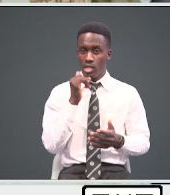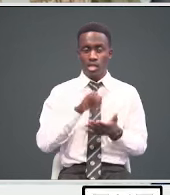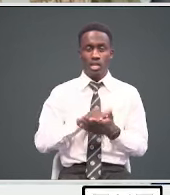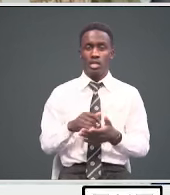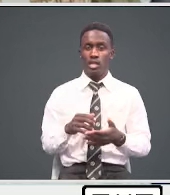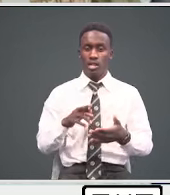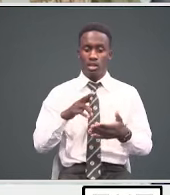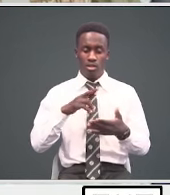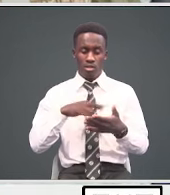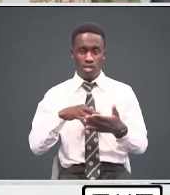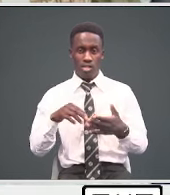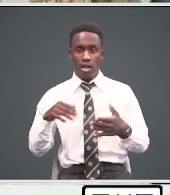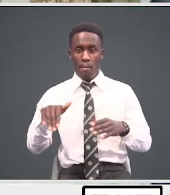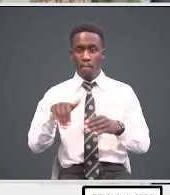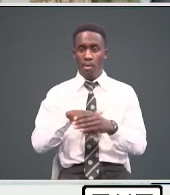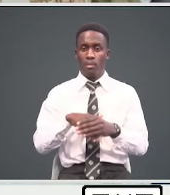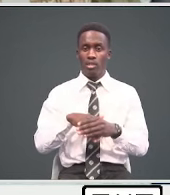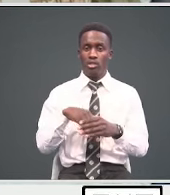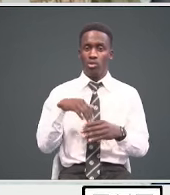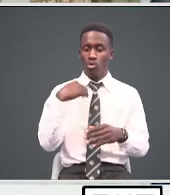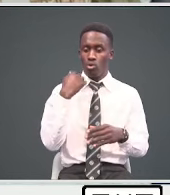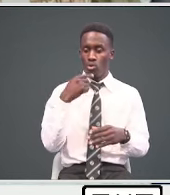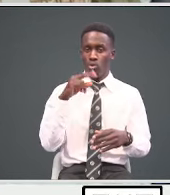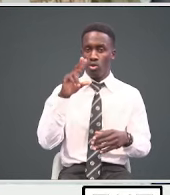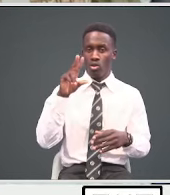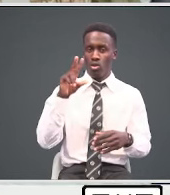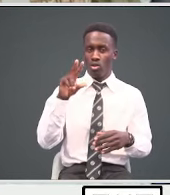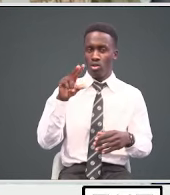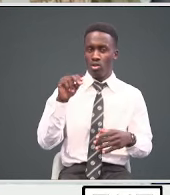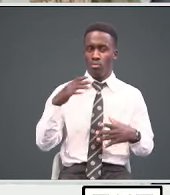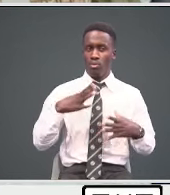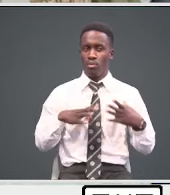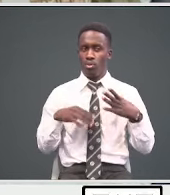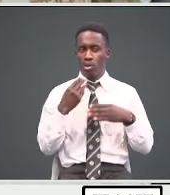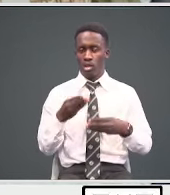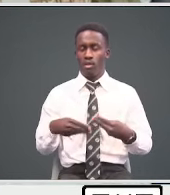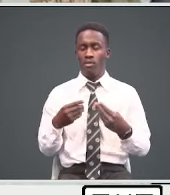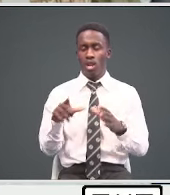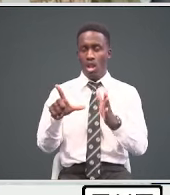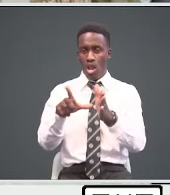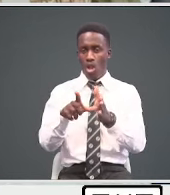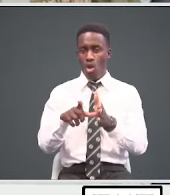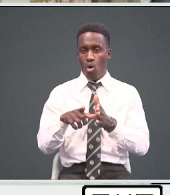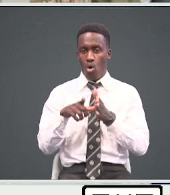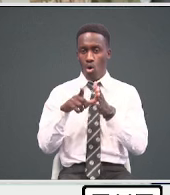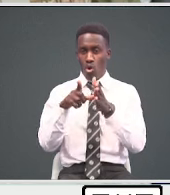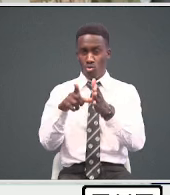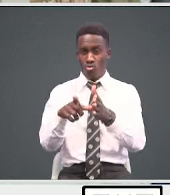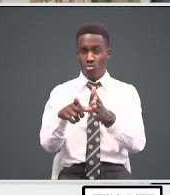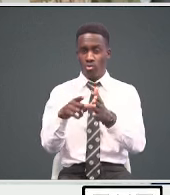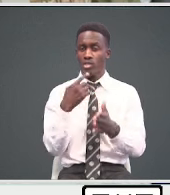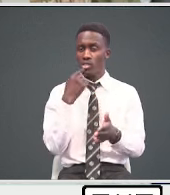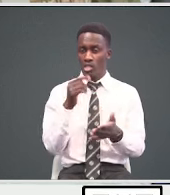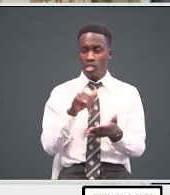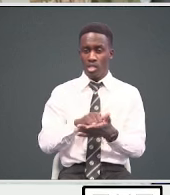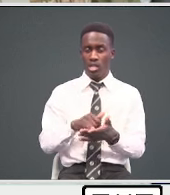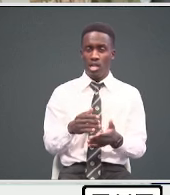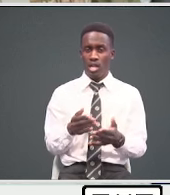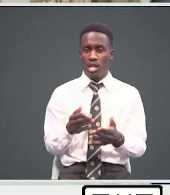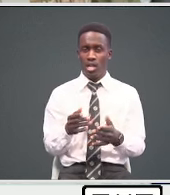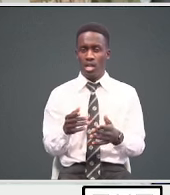registered members, who he alleges were not real persons, were offered the loan product. He estimates that nearly 4